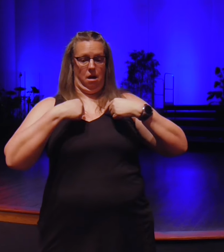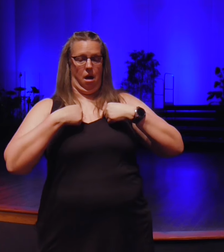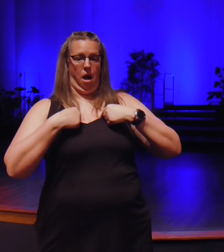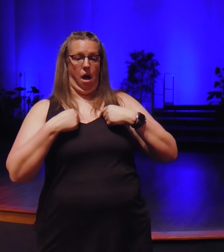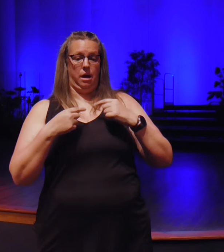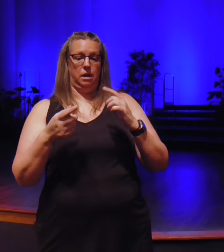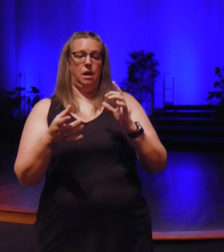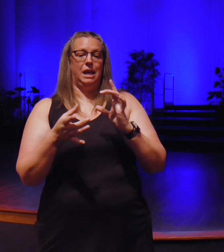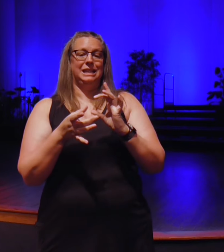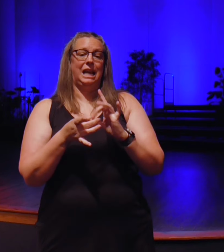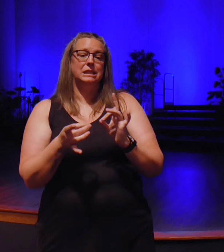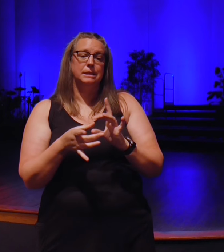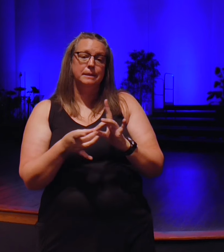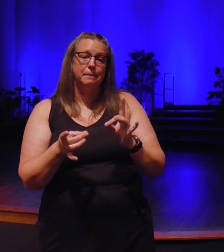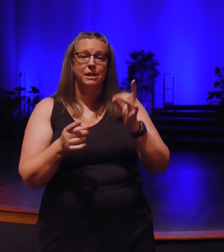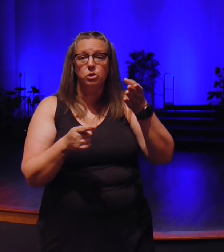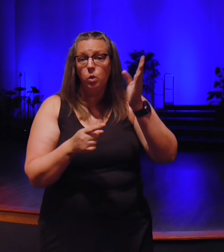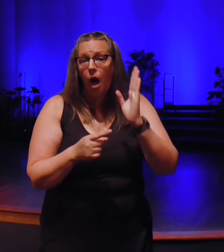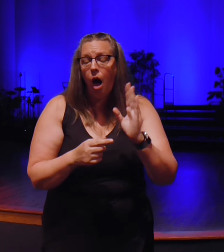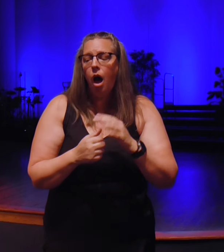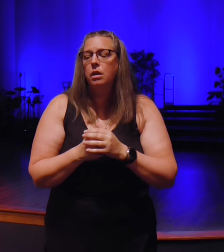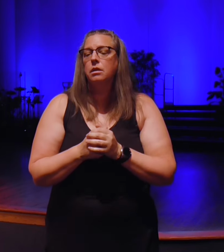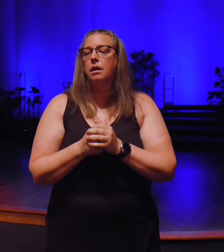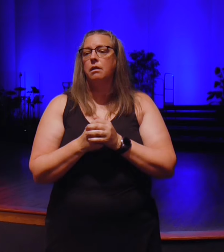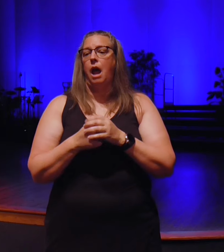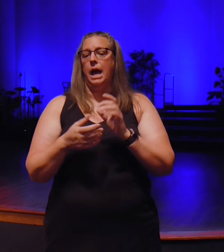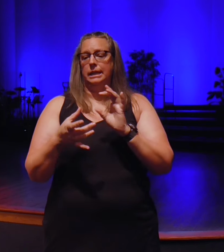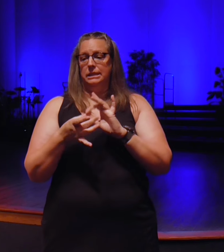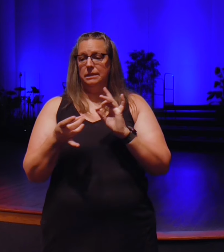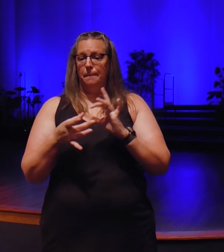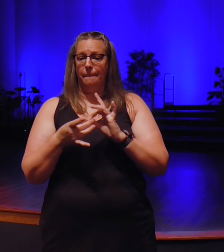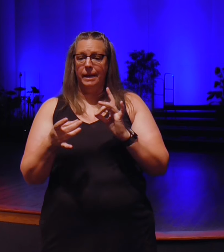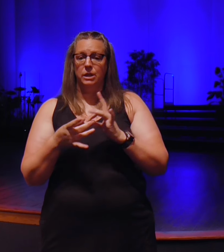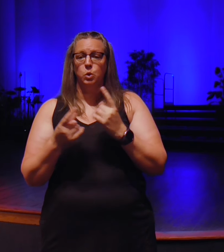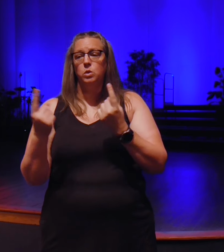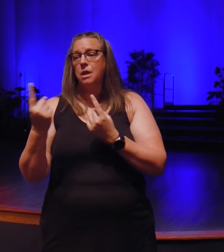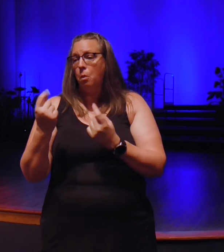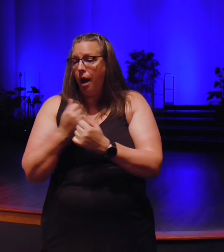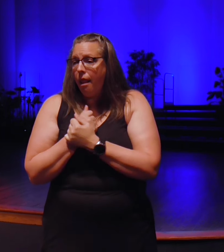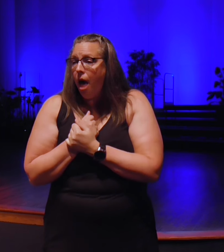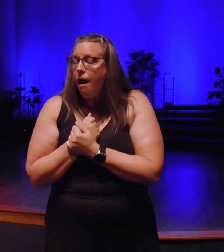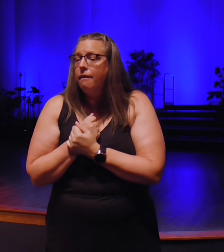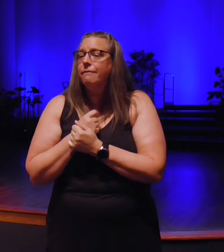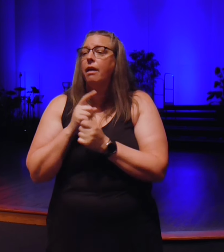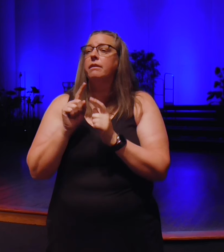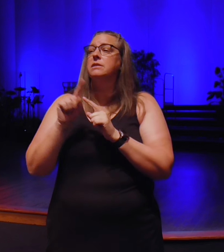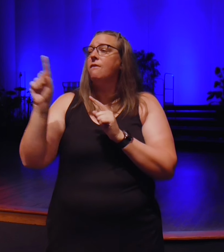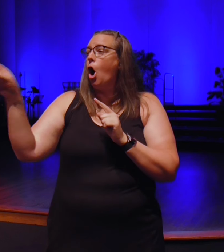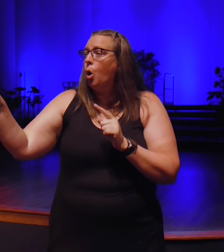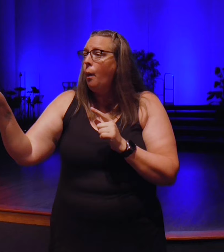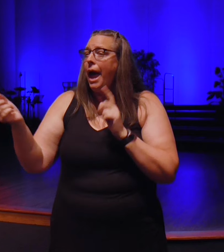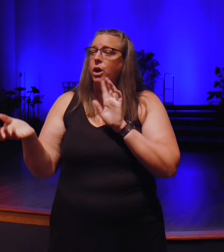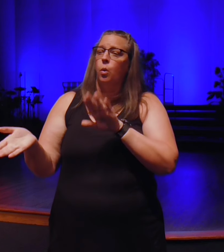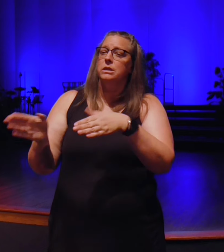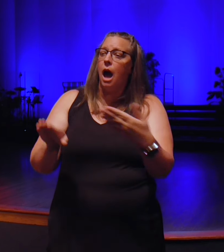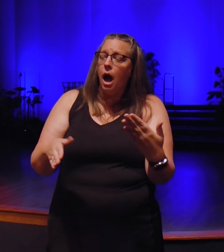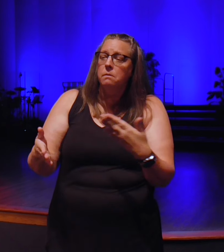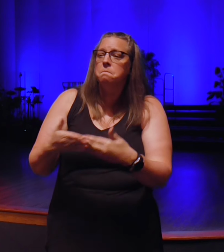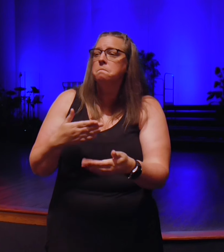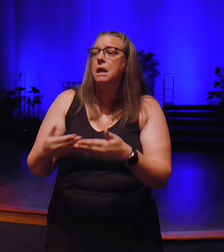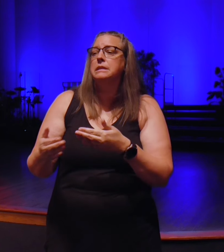God. They could speak to a loved one that was either far away or no longer physically